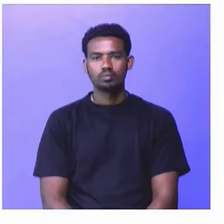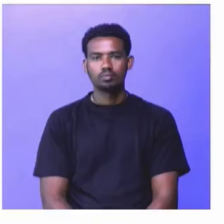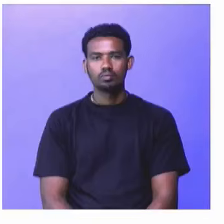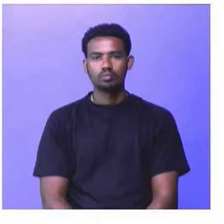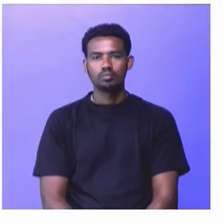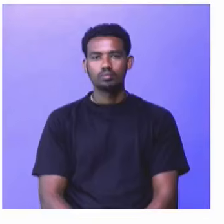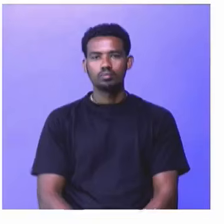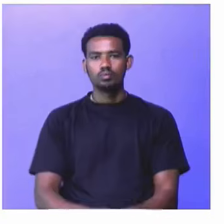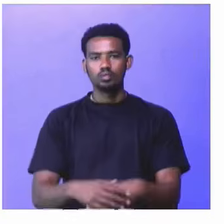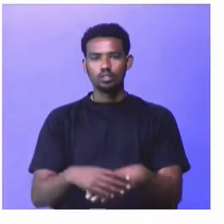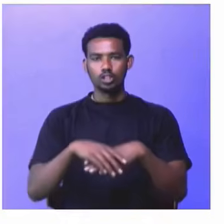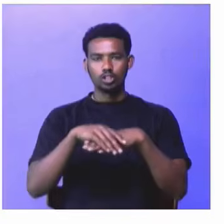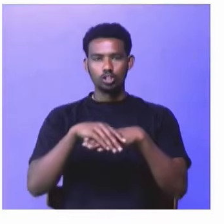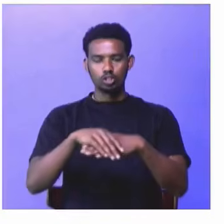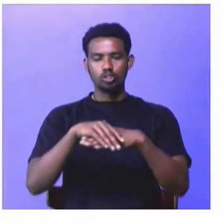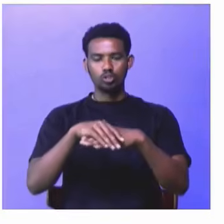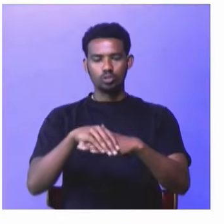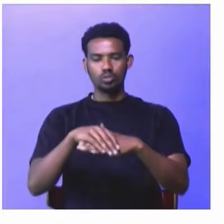introduce